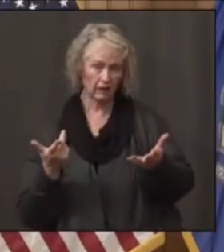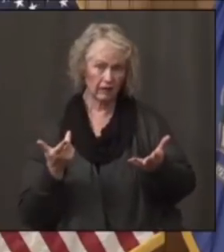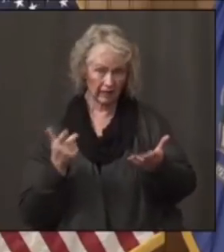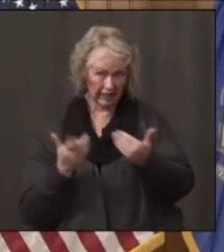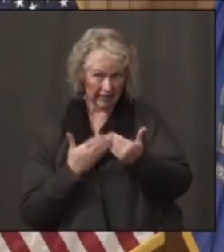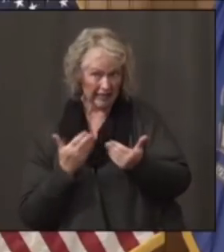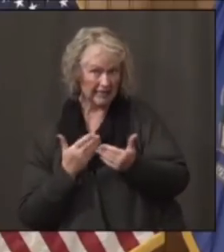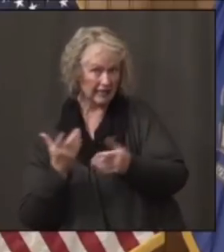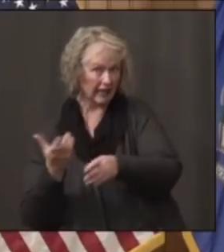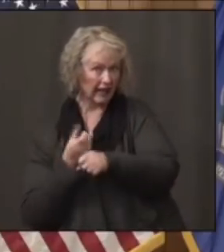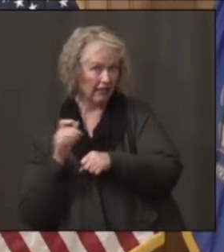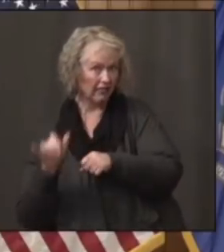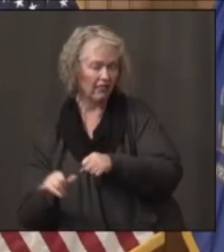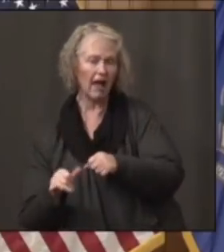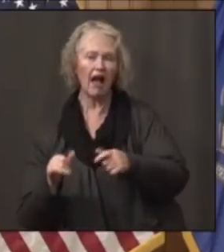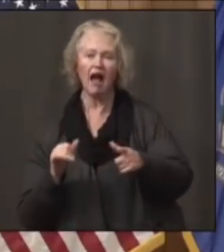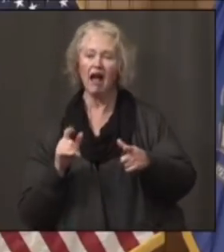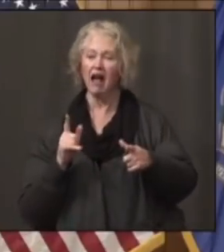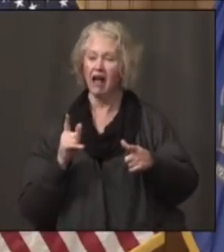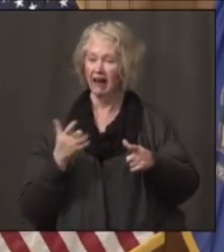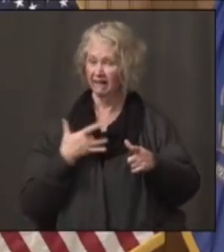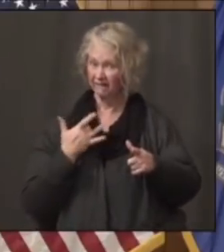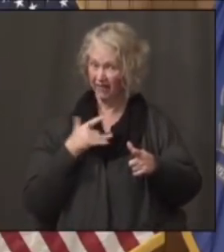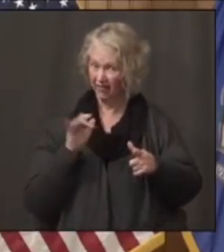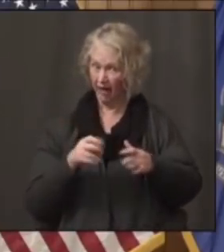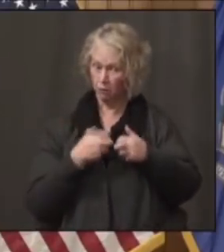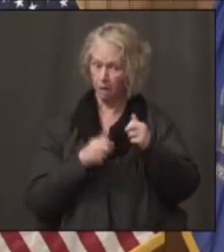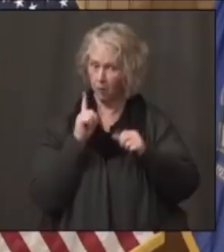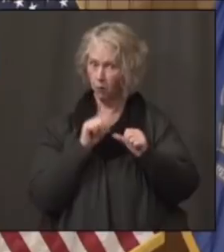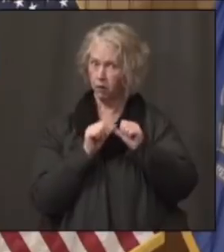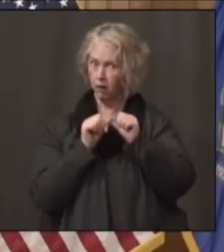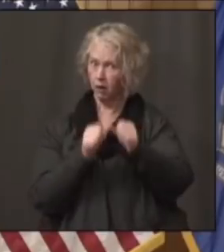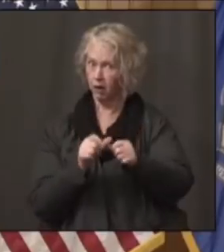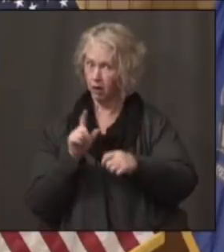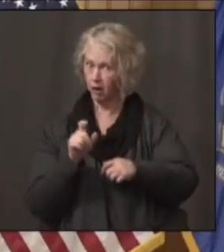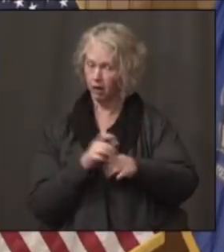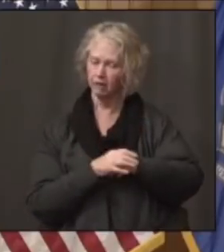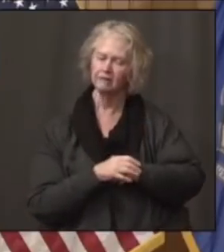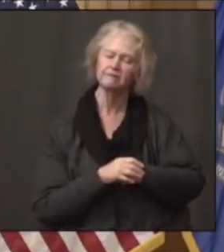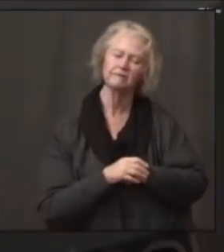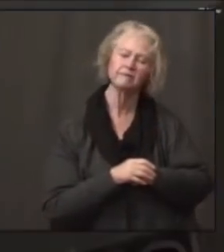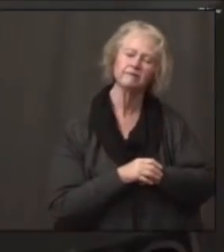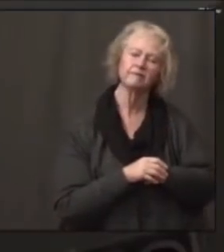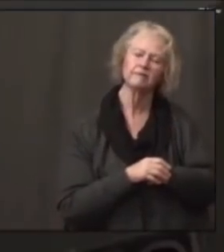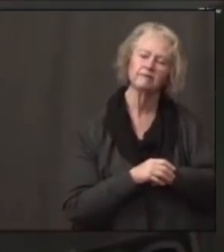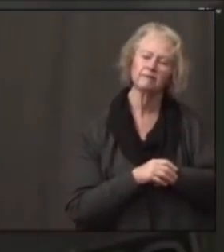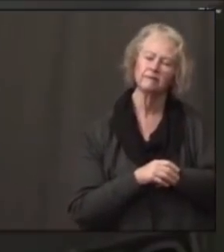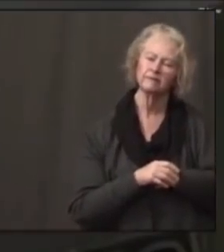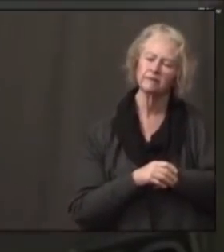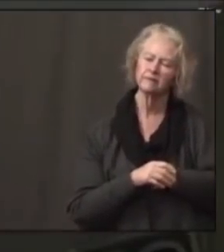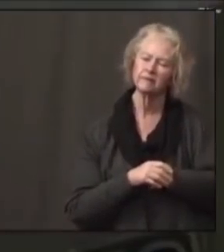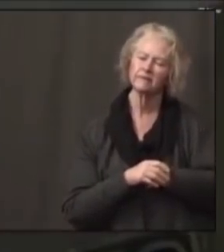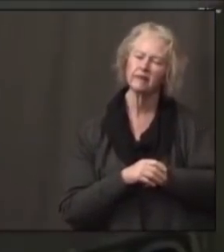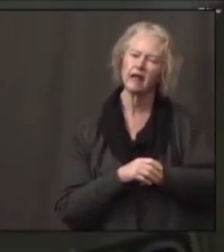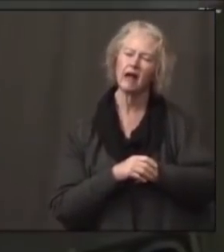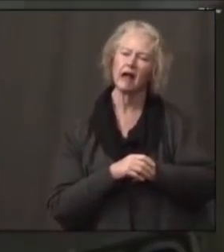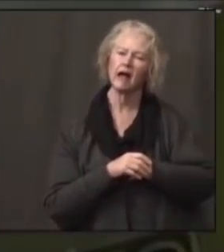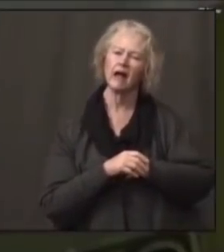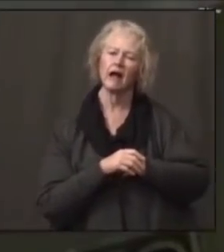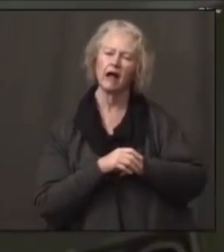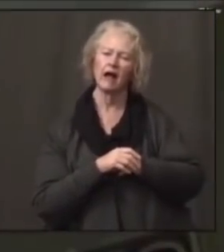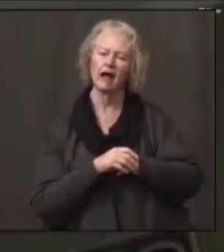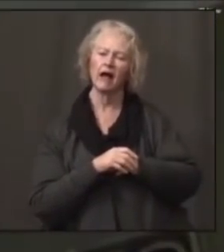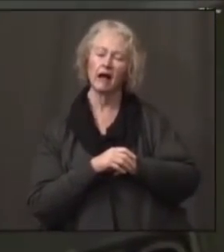them? And do you foresee this being an issue all winter long? again, to clarify, out of